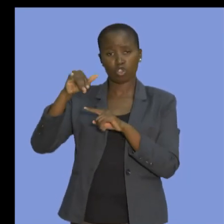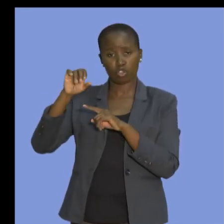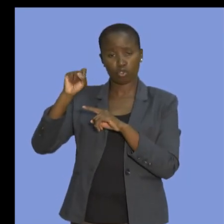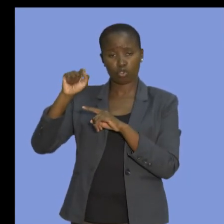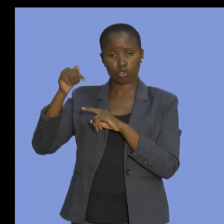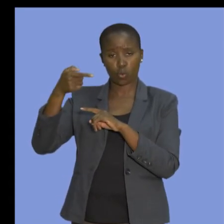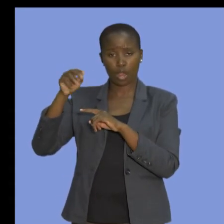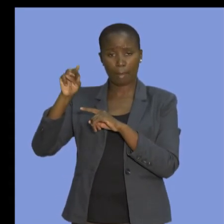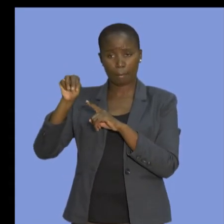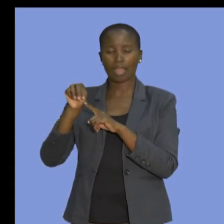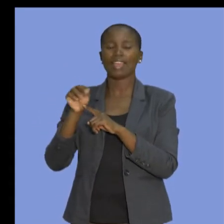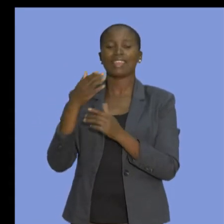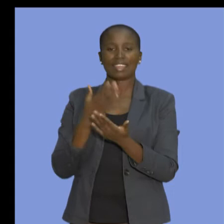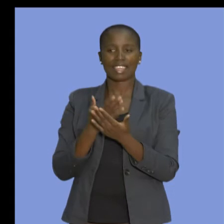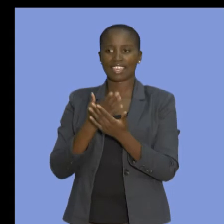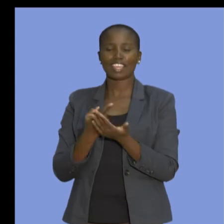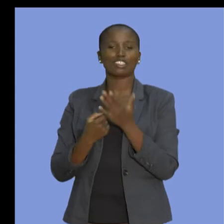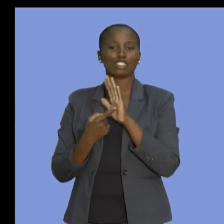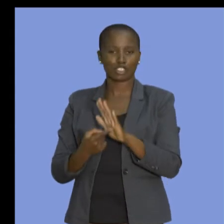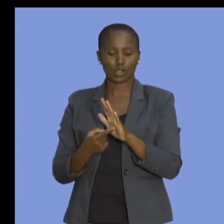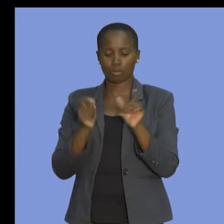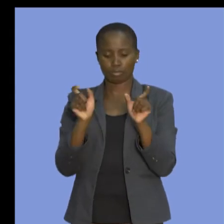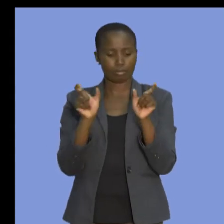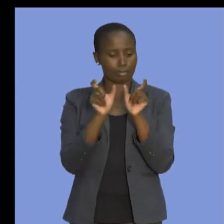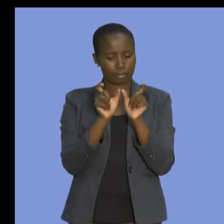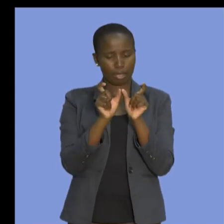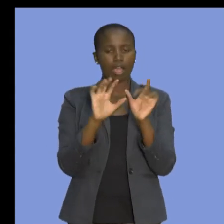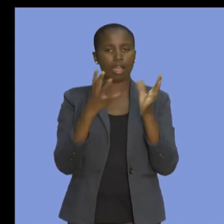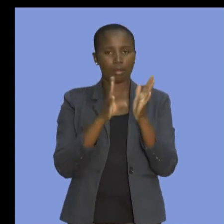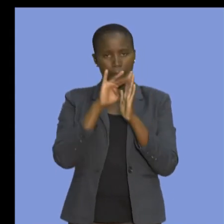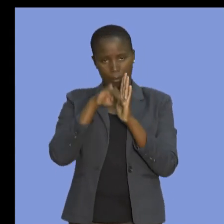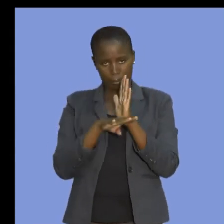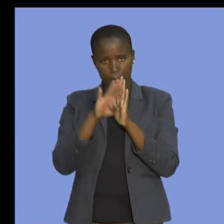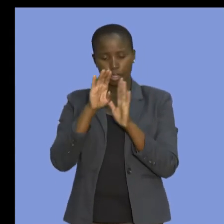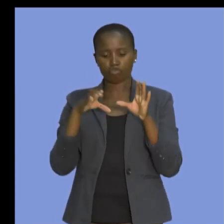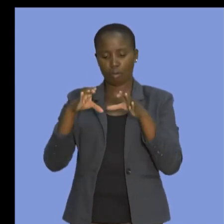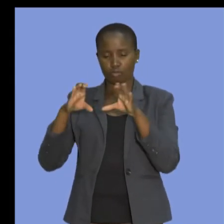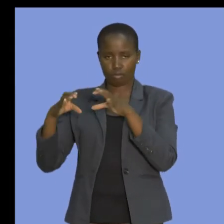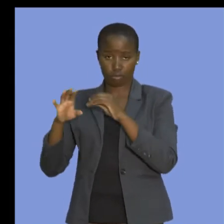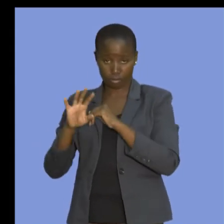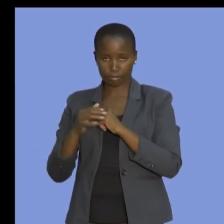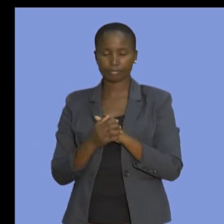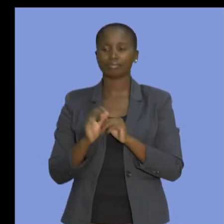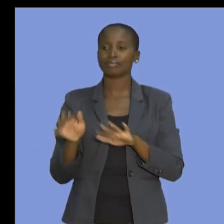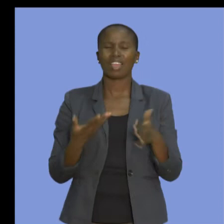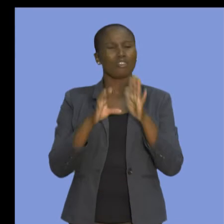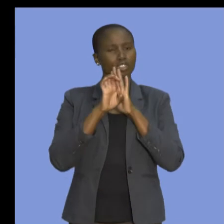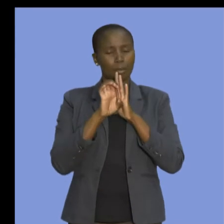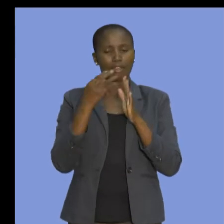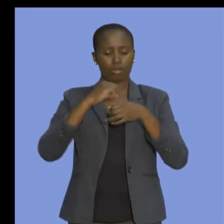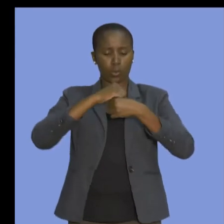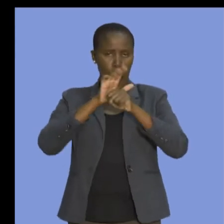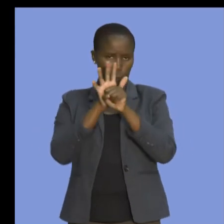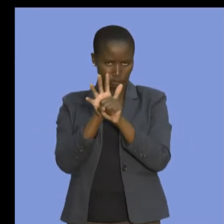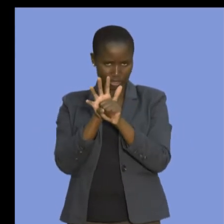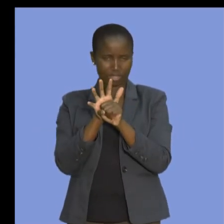continuous. So let's look at that. So those are the COVID-19 positive case, arranged according to